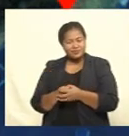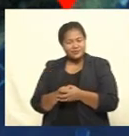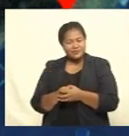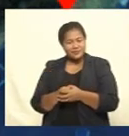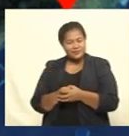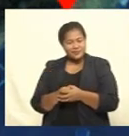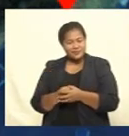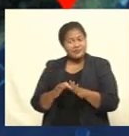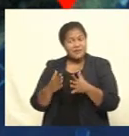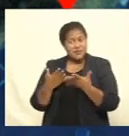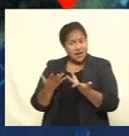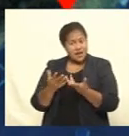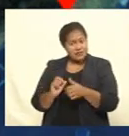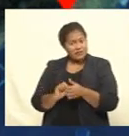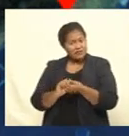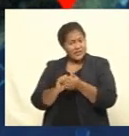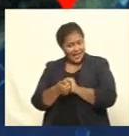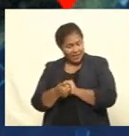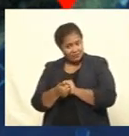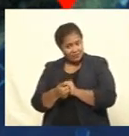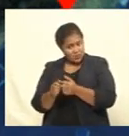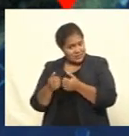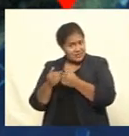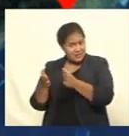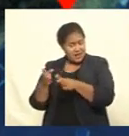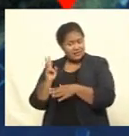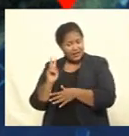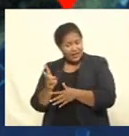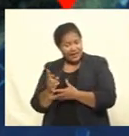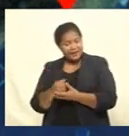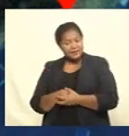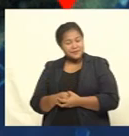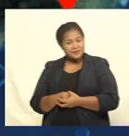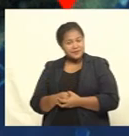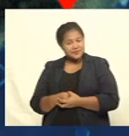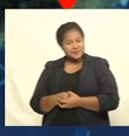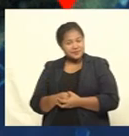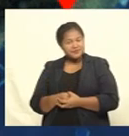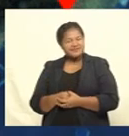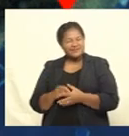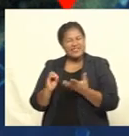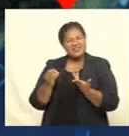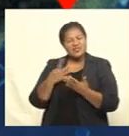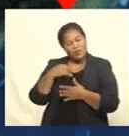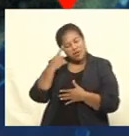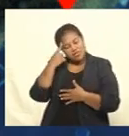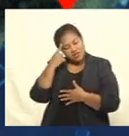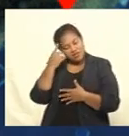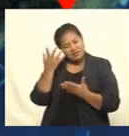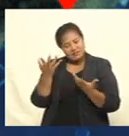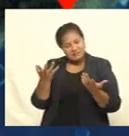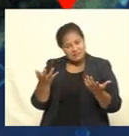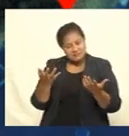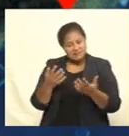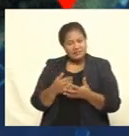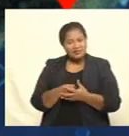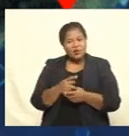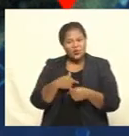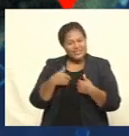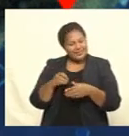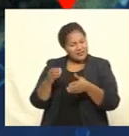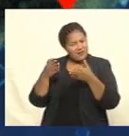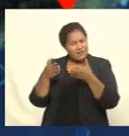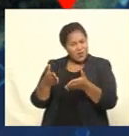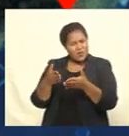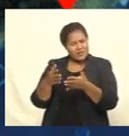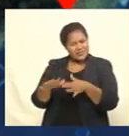the game consume again, and then, I think we just need to focus on the